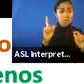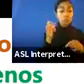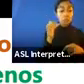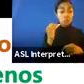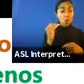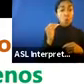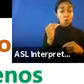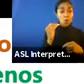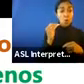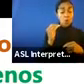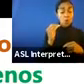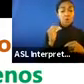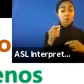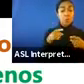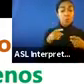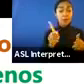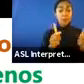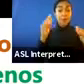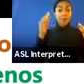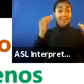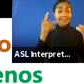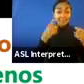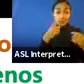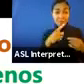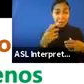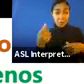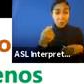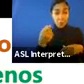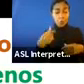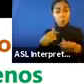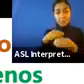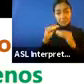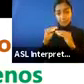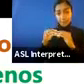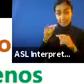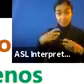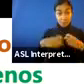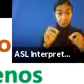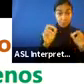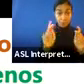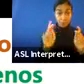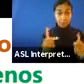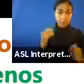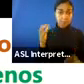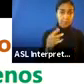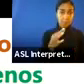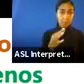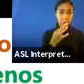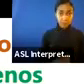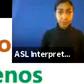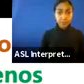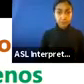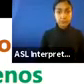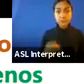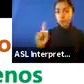are thinking, give us a few minutes to try to resolve this issue. Thank you. Okay, thank